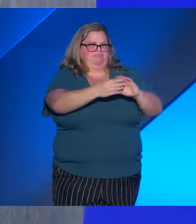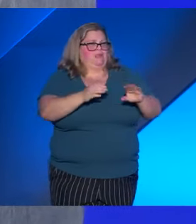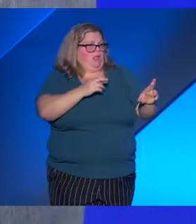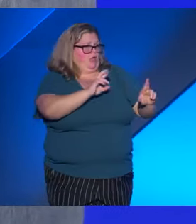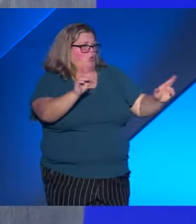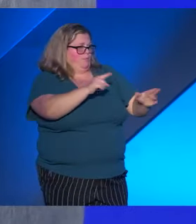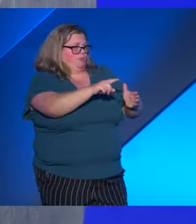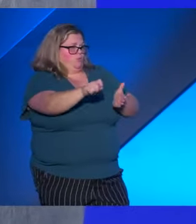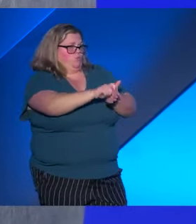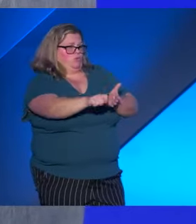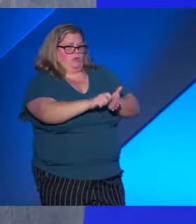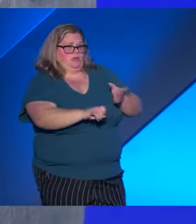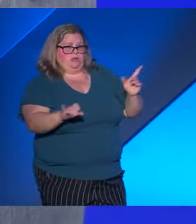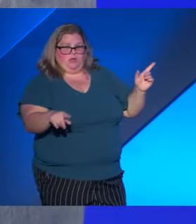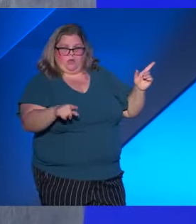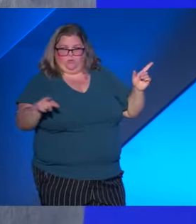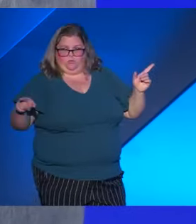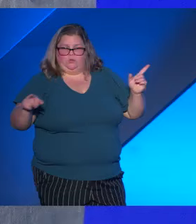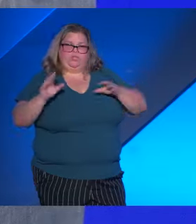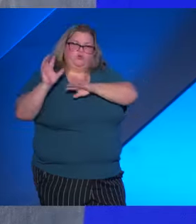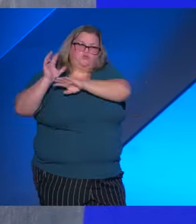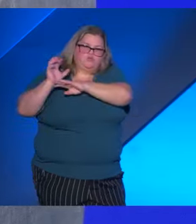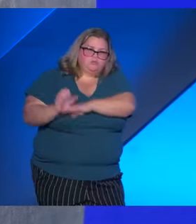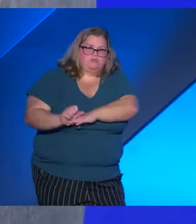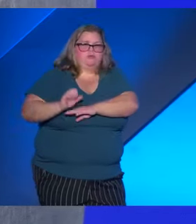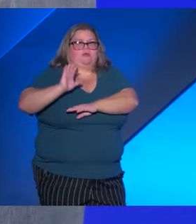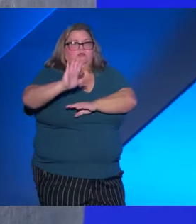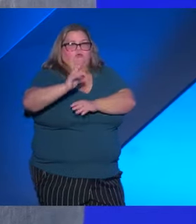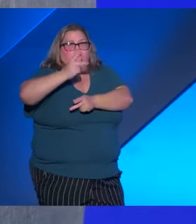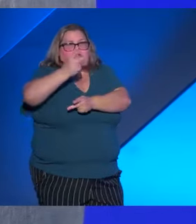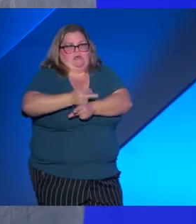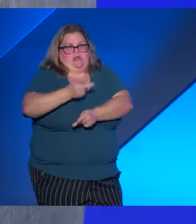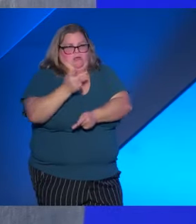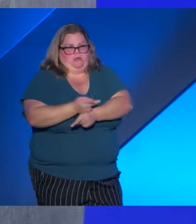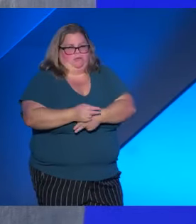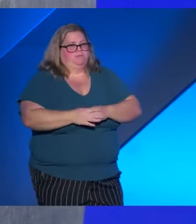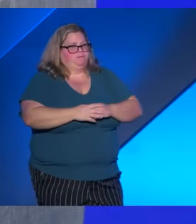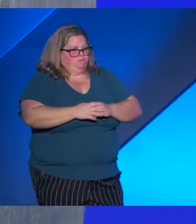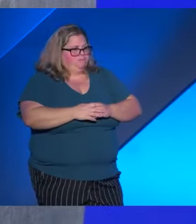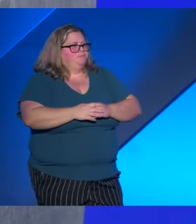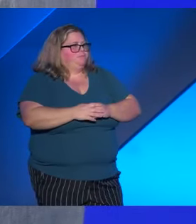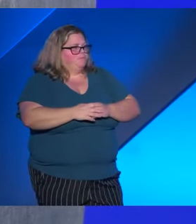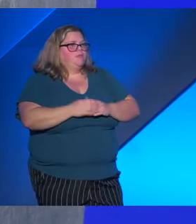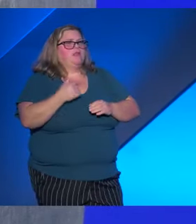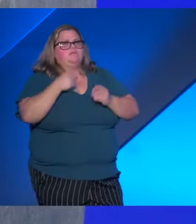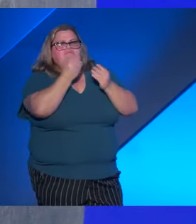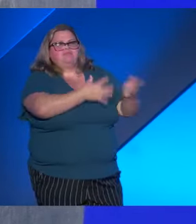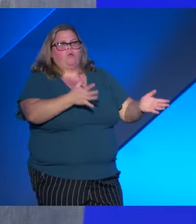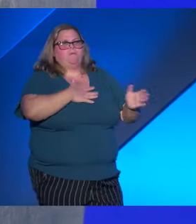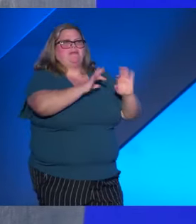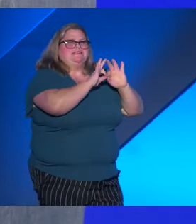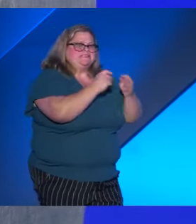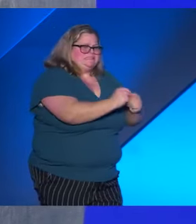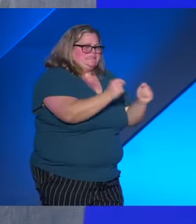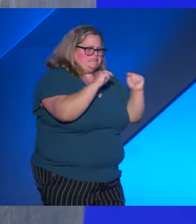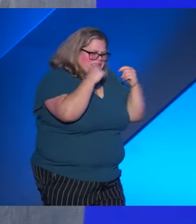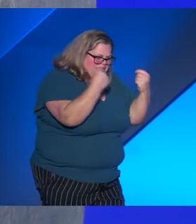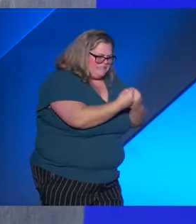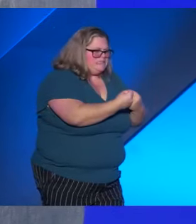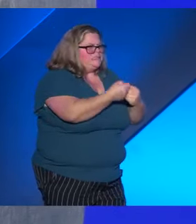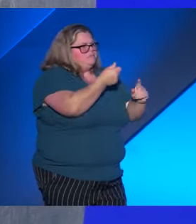that down. Ritualize your care. I tell my team, do something that brings you joy every